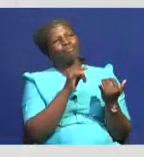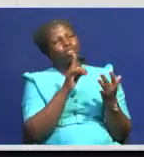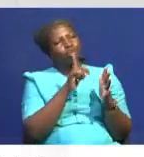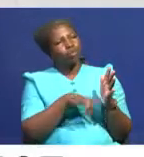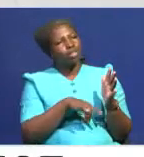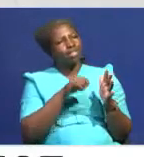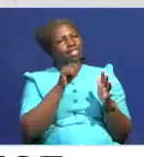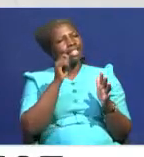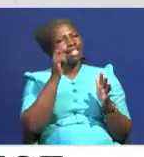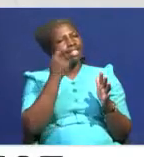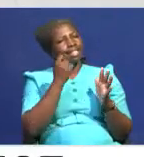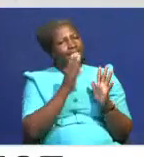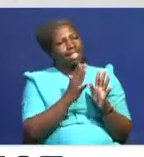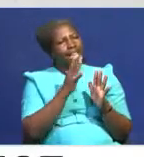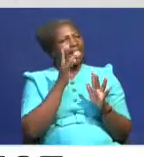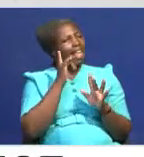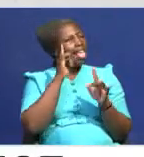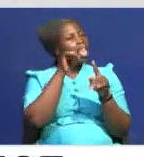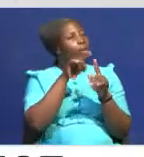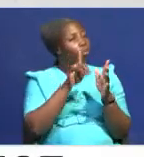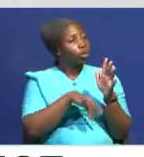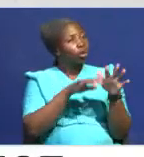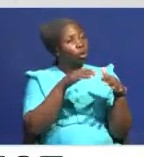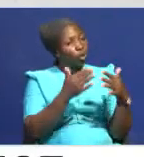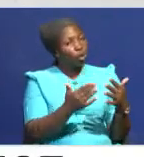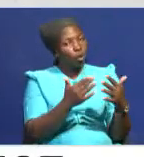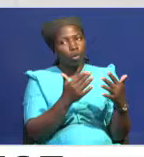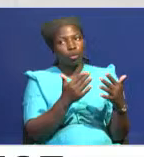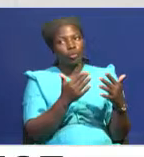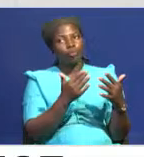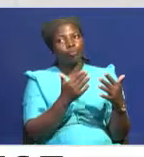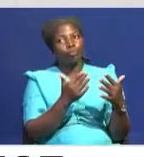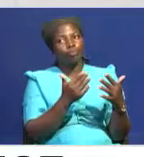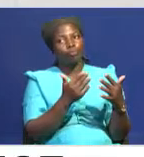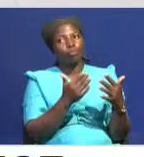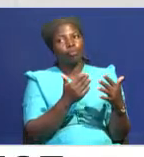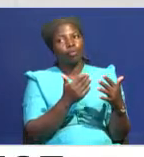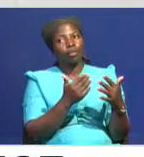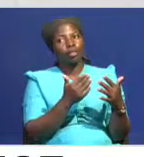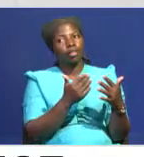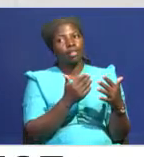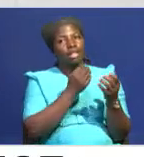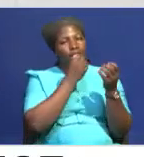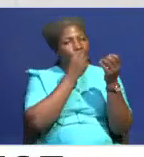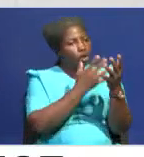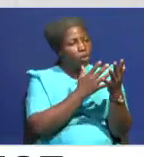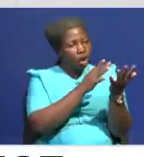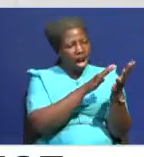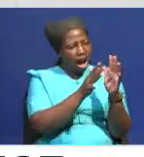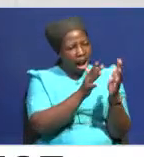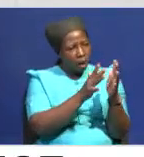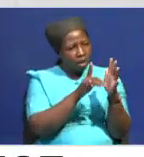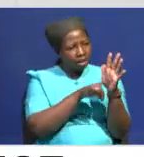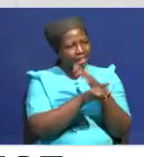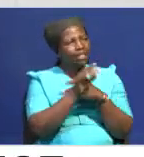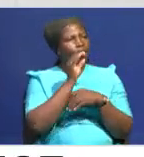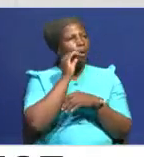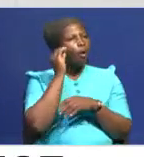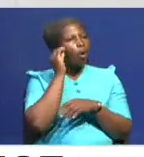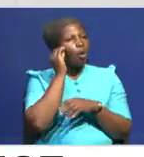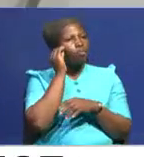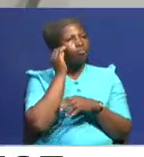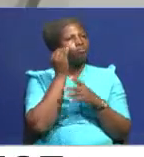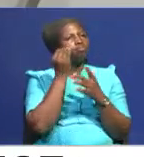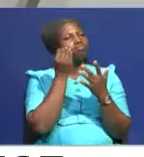what are Kenyans into? Mm-hmm. In other words, are the intelligence trends in home appliances? In home